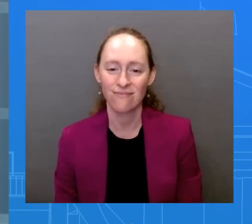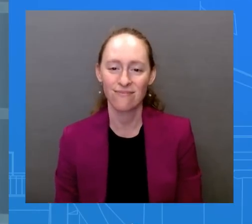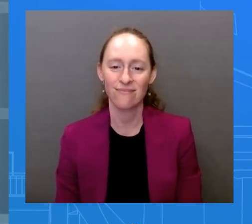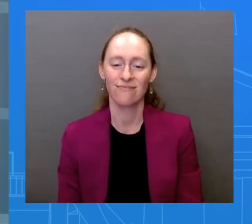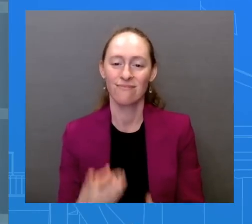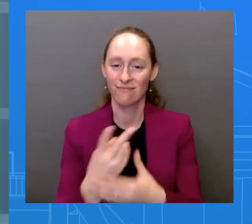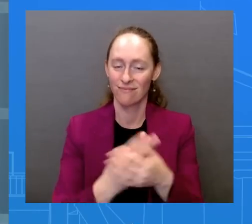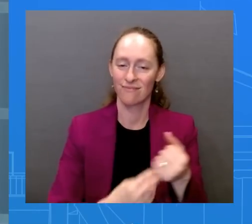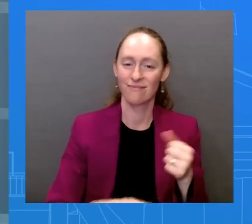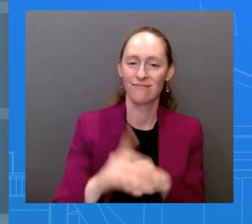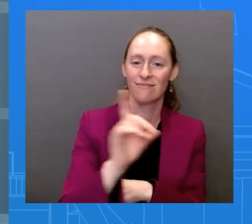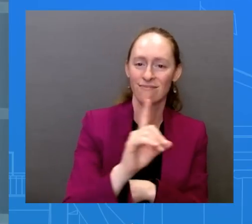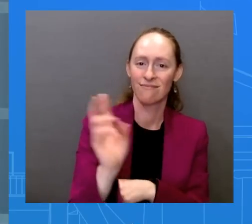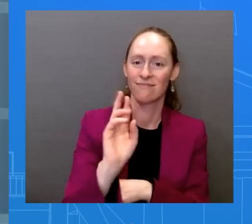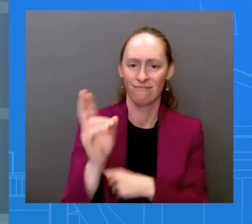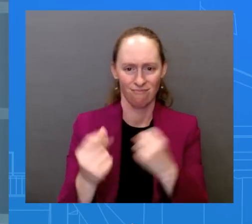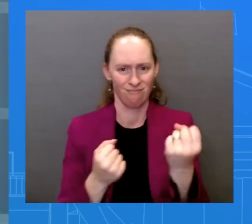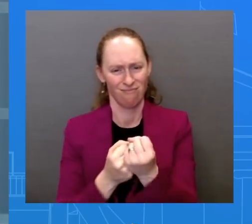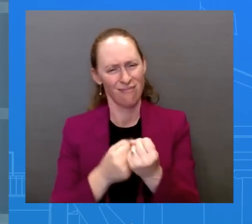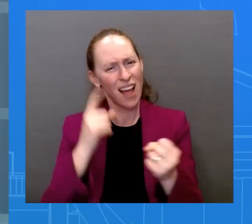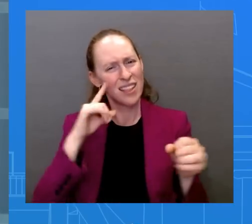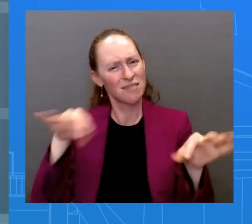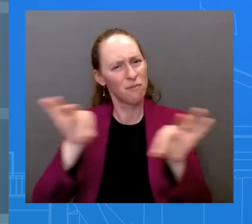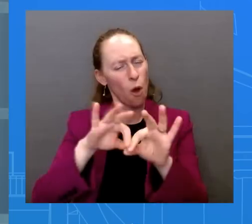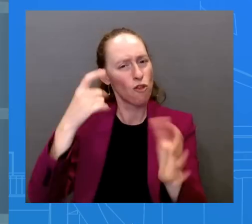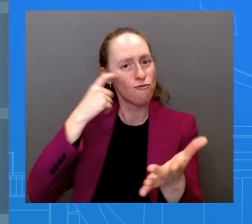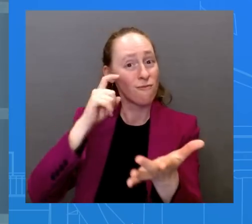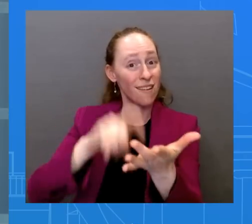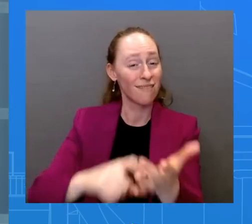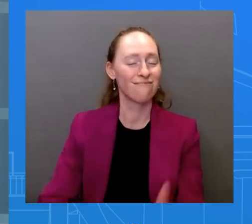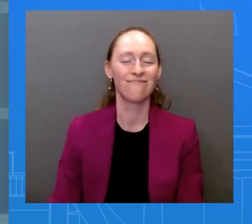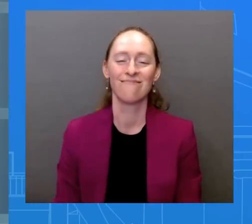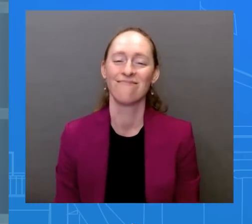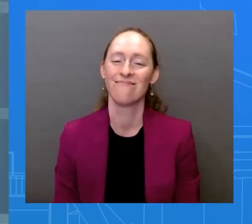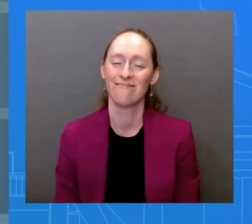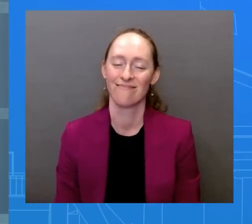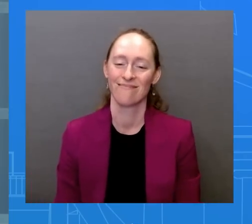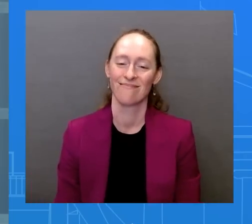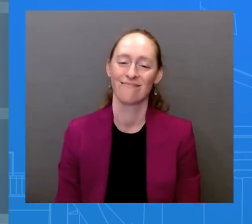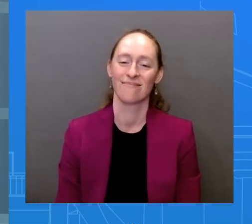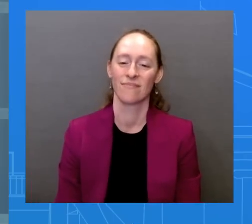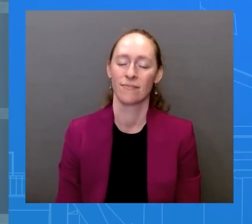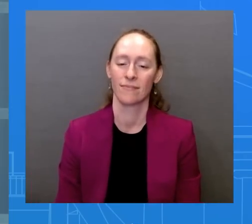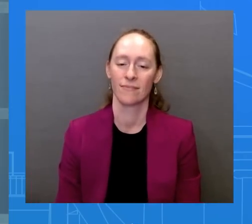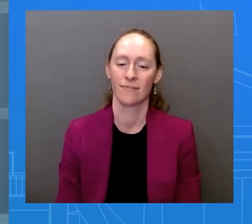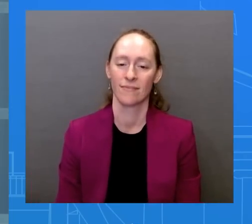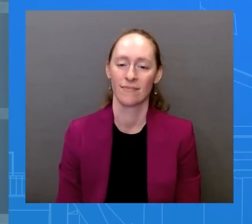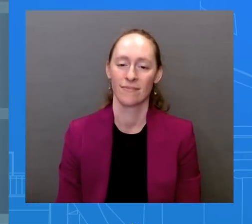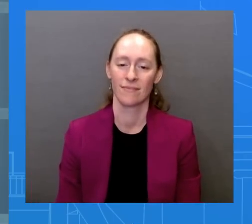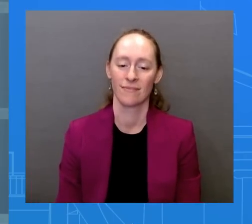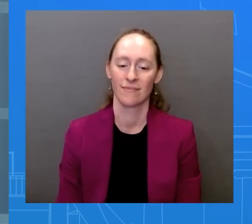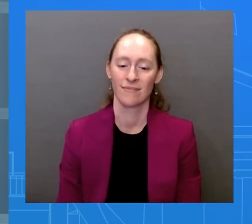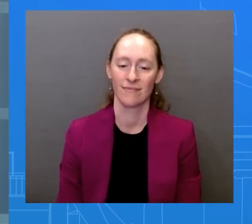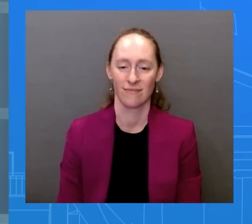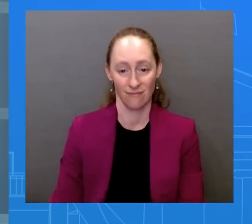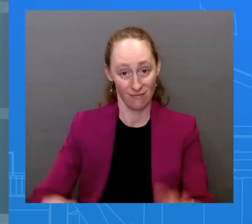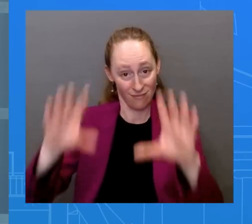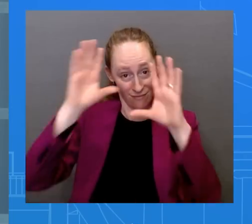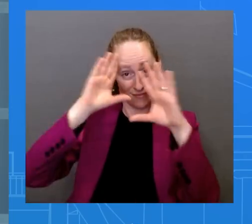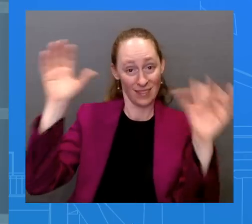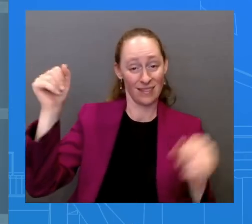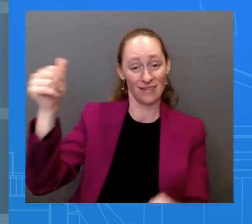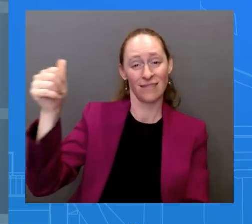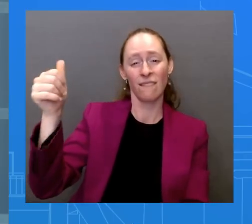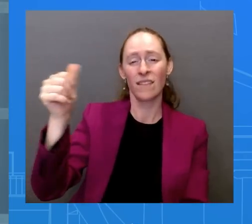note. So look, we're going to keep getting out there. The president loves going out to, to states across the country, to communities across the